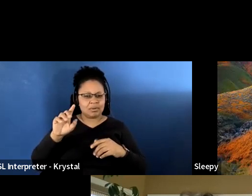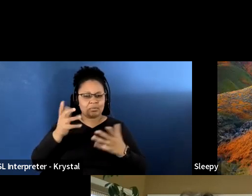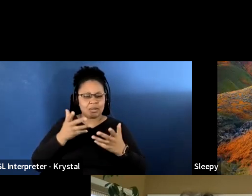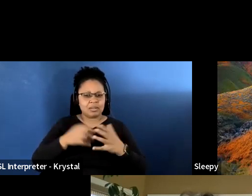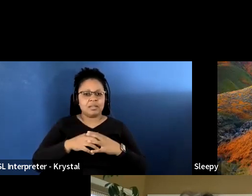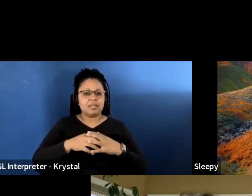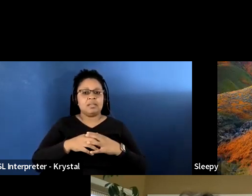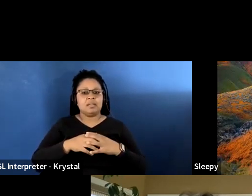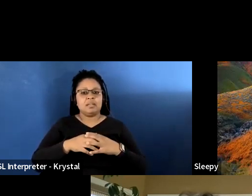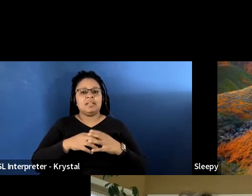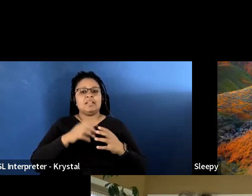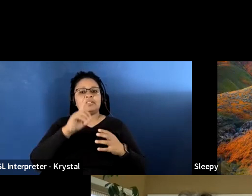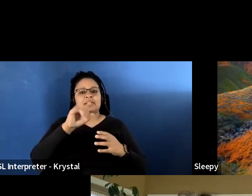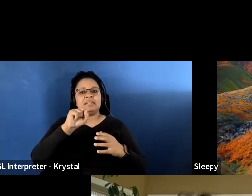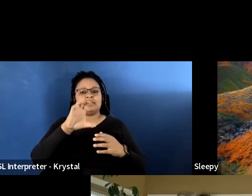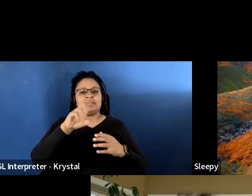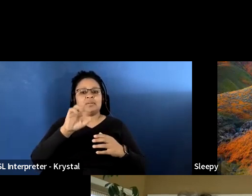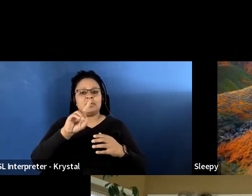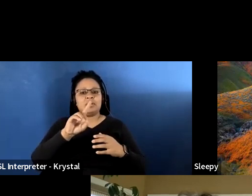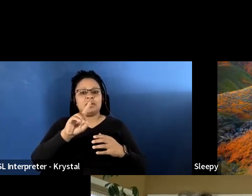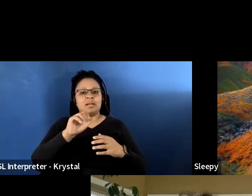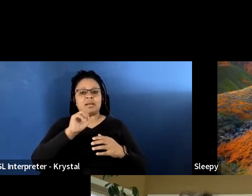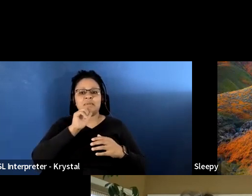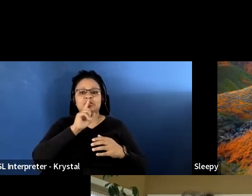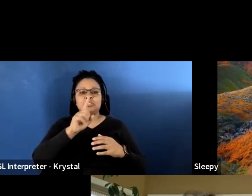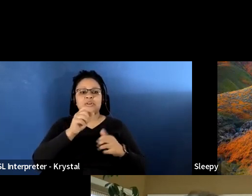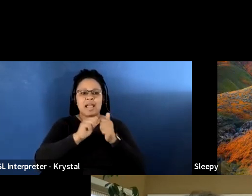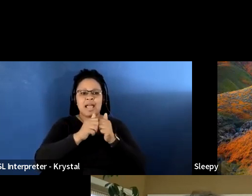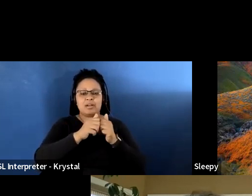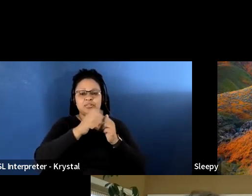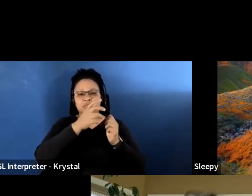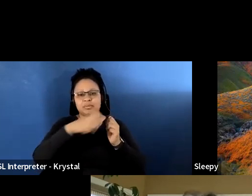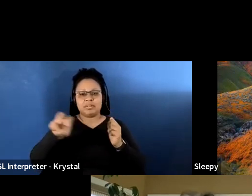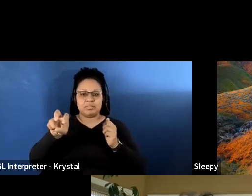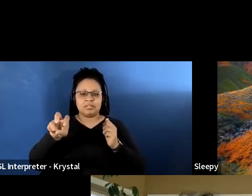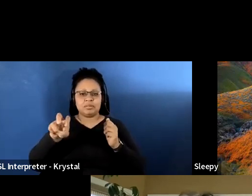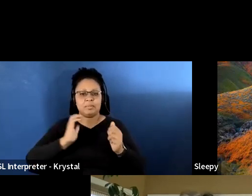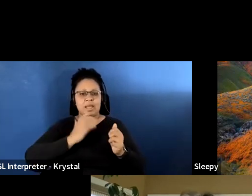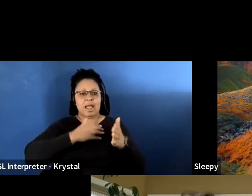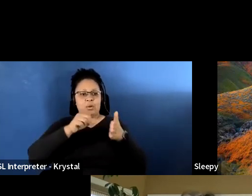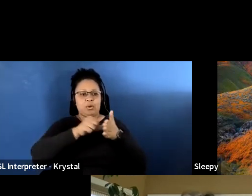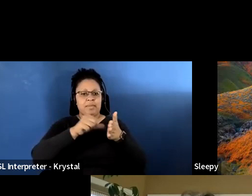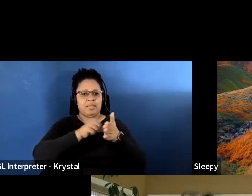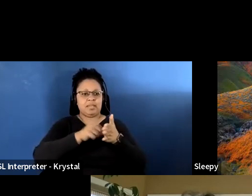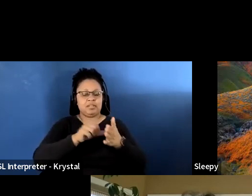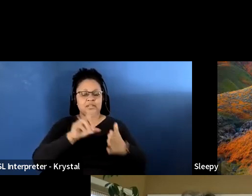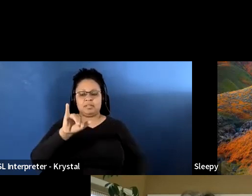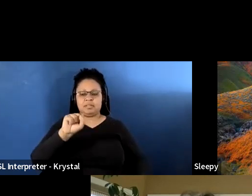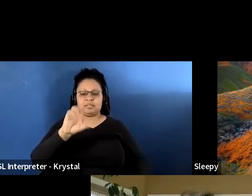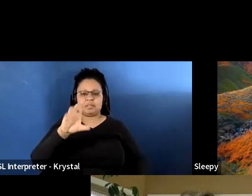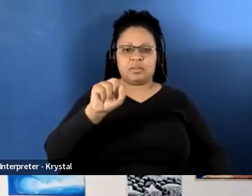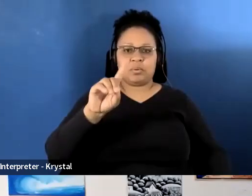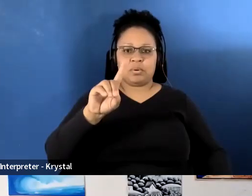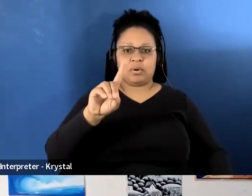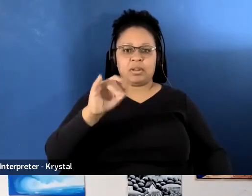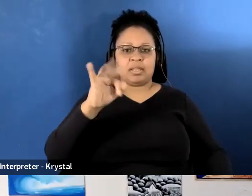Yes, there is a Discord. I'm not sure how to get you guys to the Discord, but related to our page, there's a Discord. If anybody would like